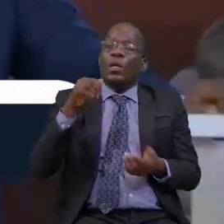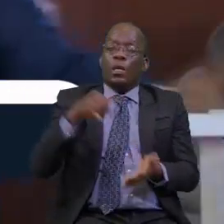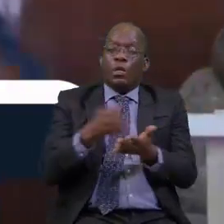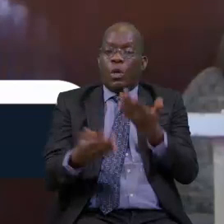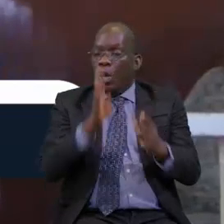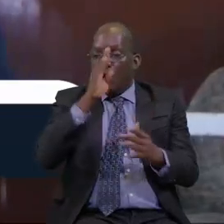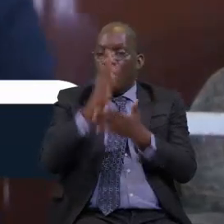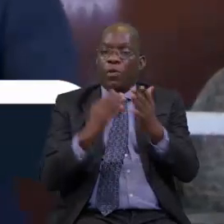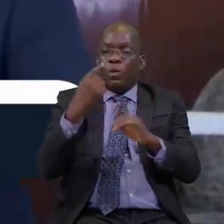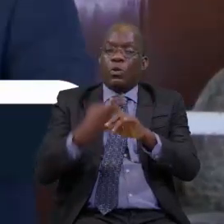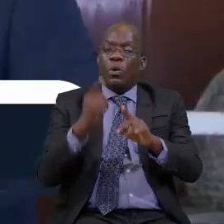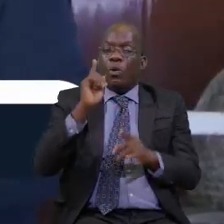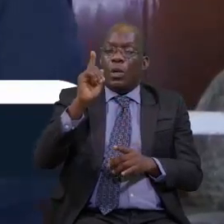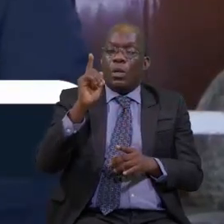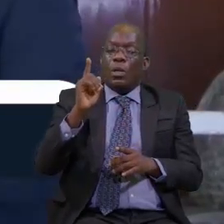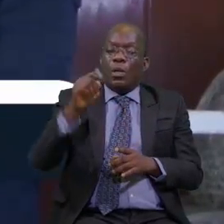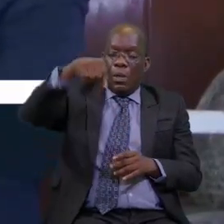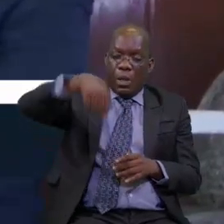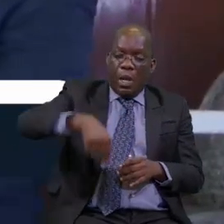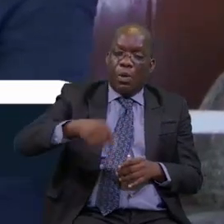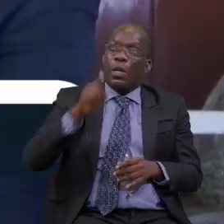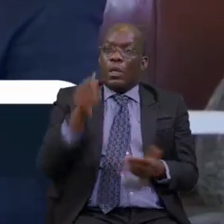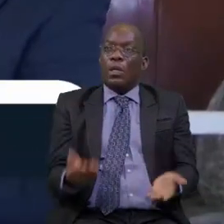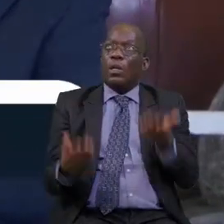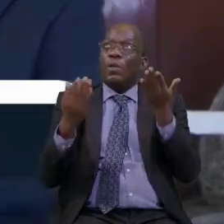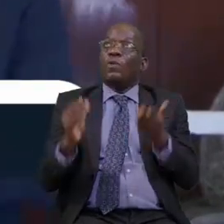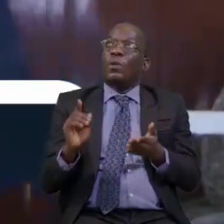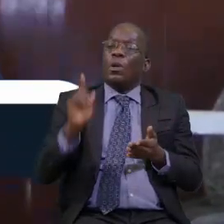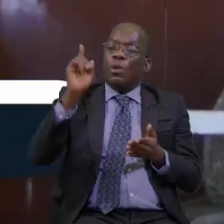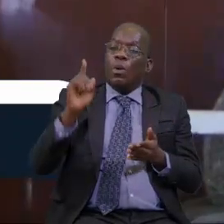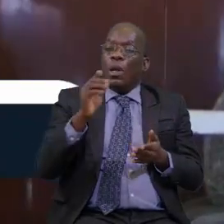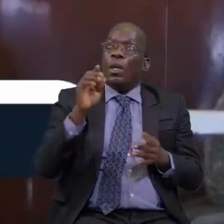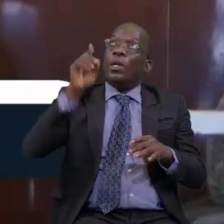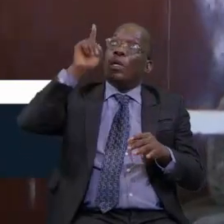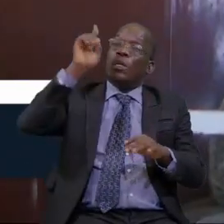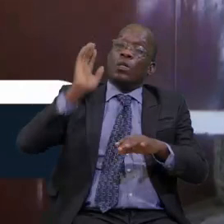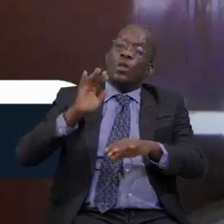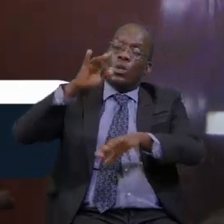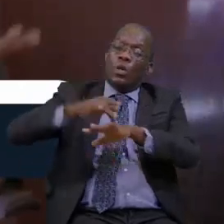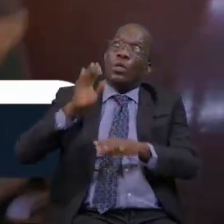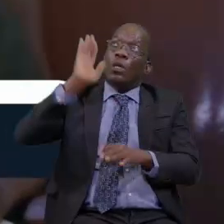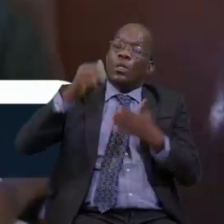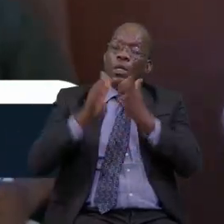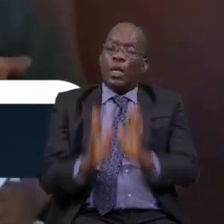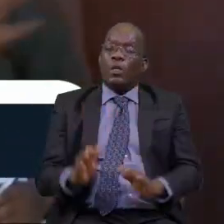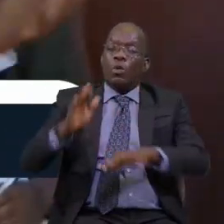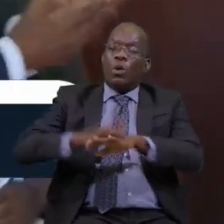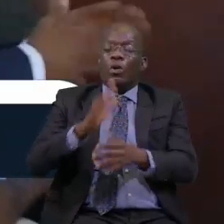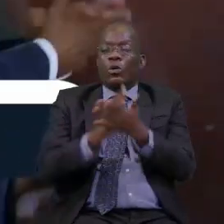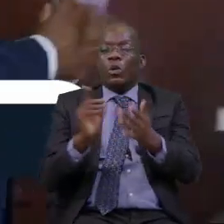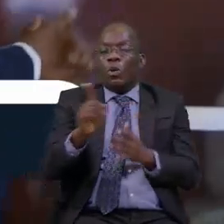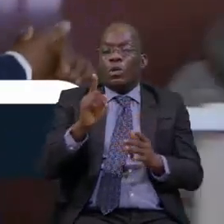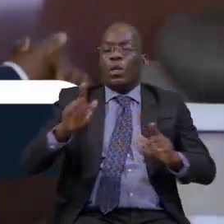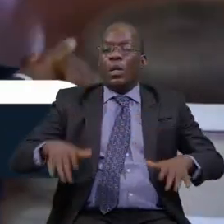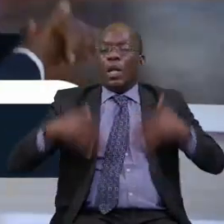he lifts him up. His leadership, his touch in the lives of people was like transforming lives. And when